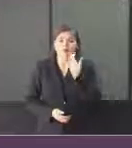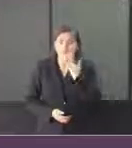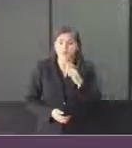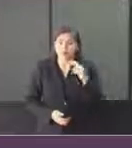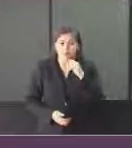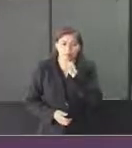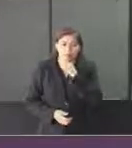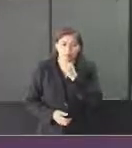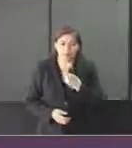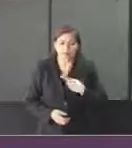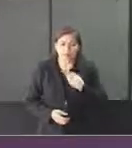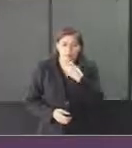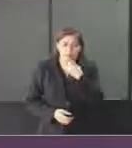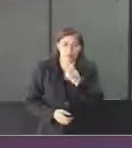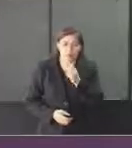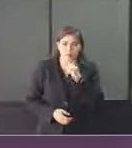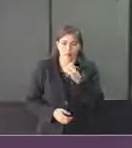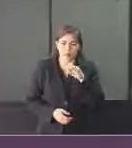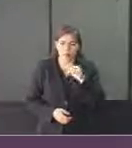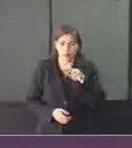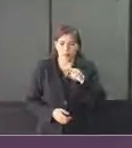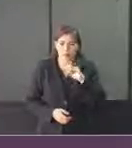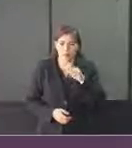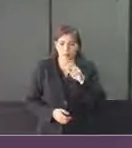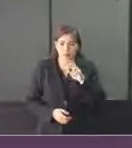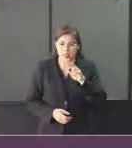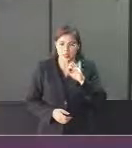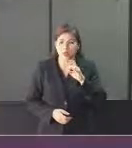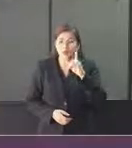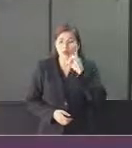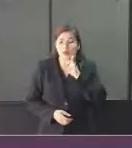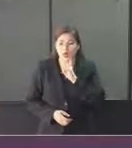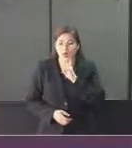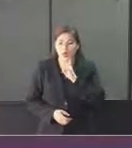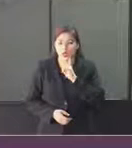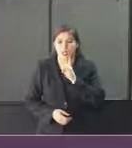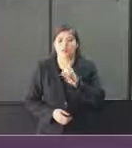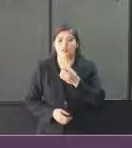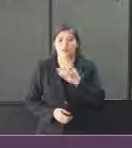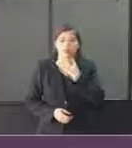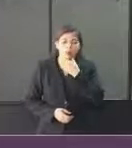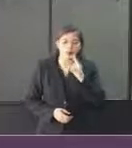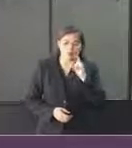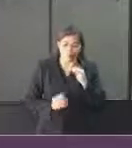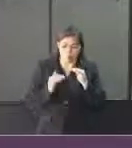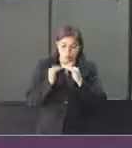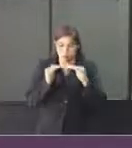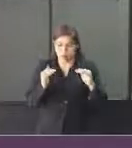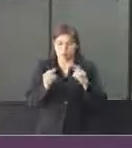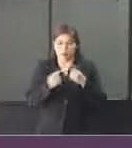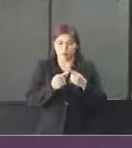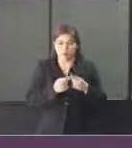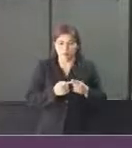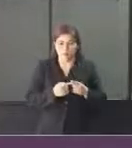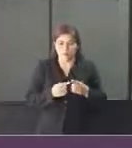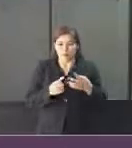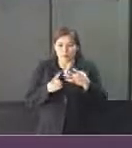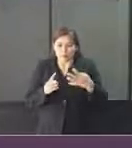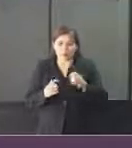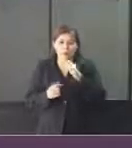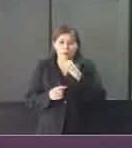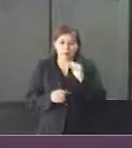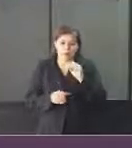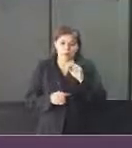it. I'd like to mention quickly the creation of the Ministry of Women, Gender and Diversity